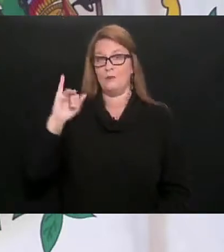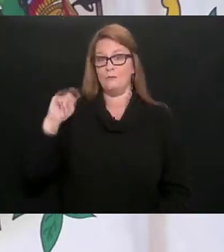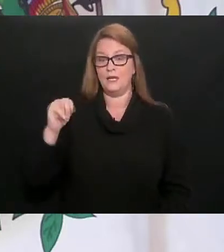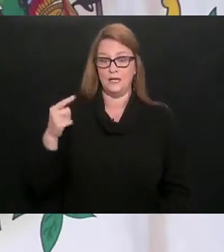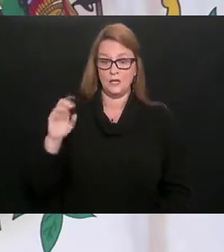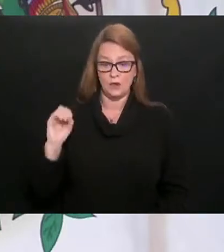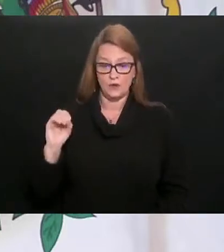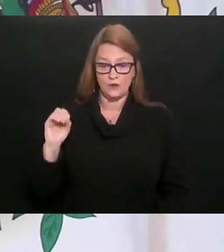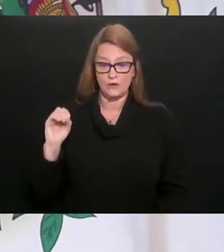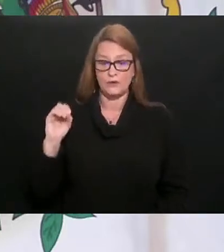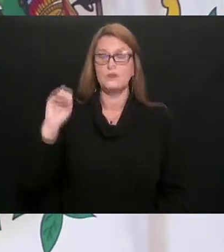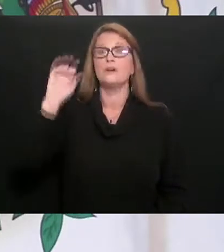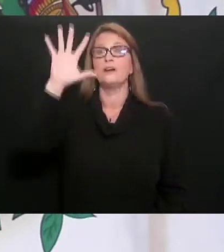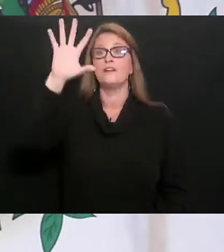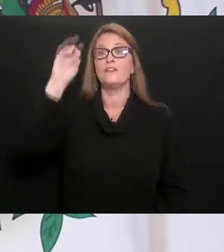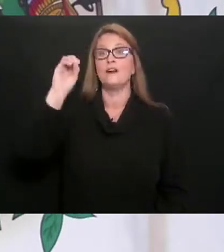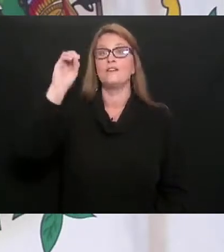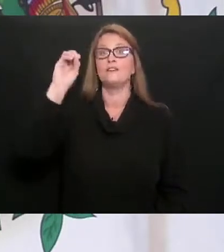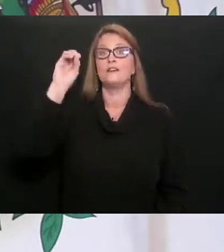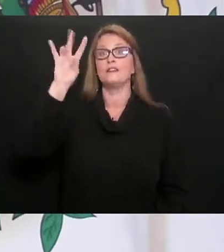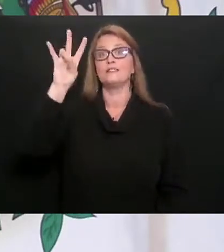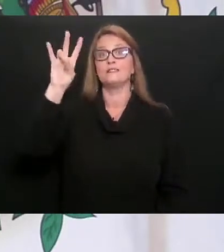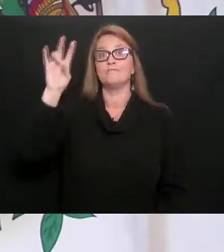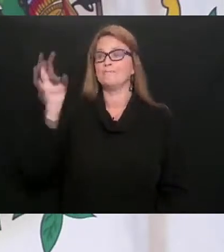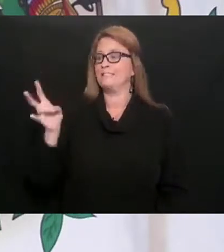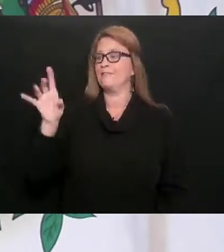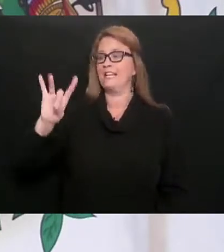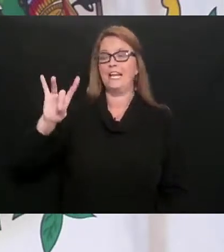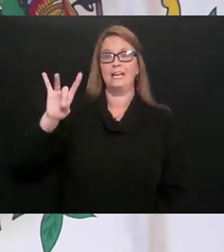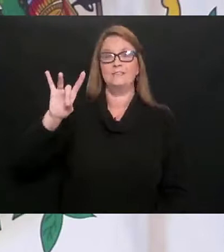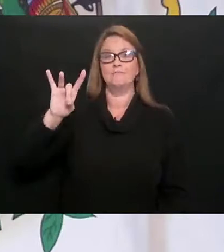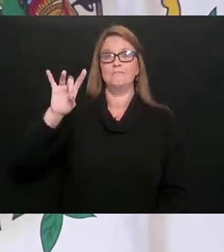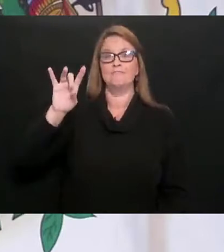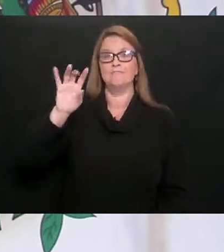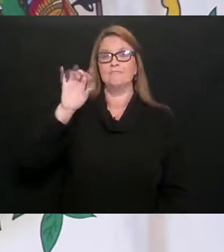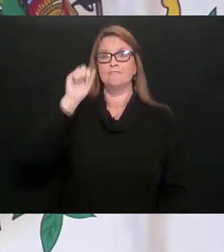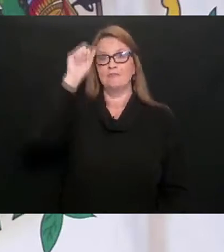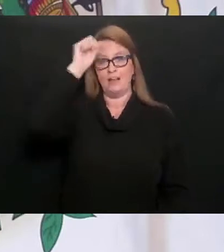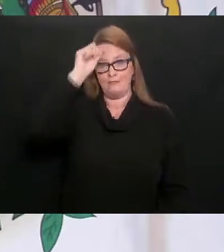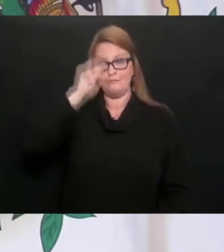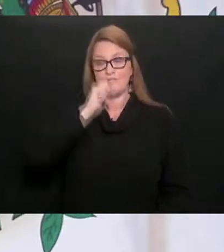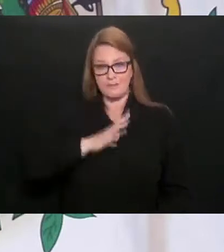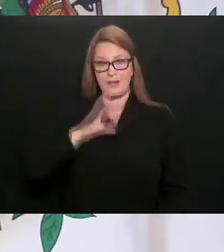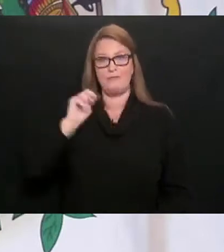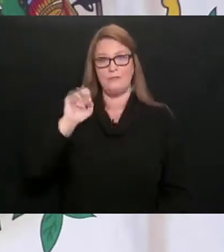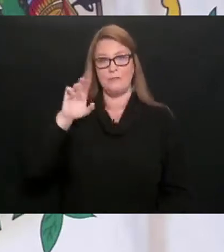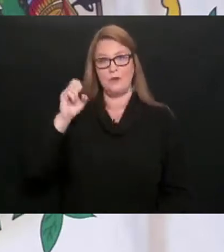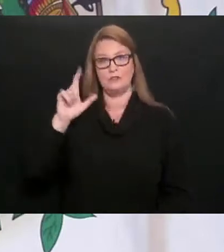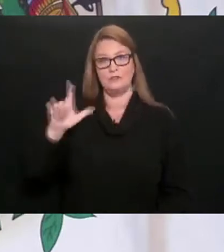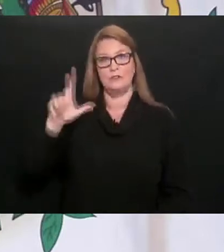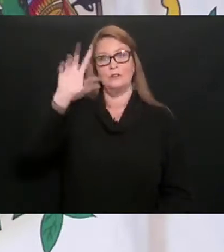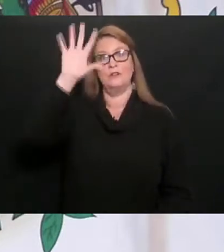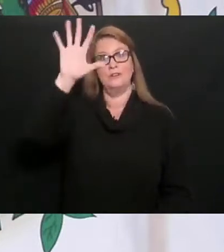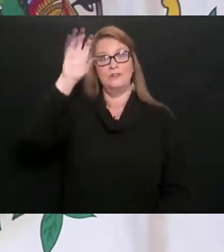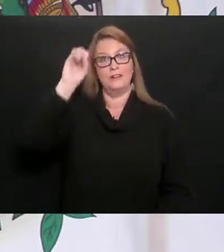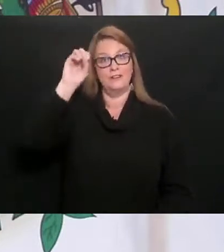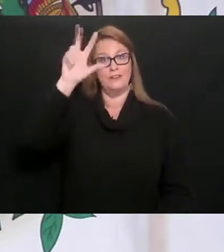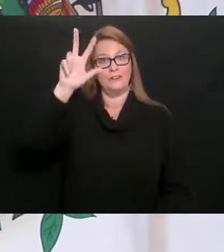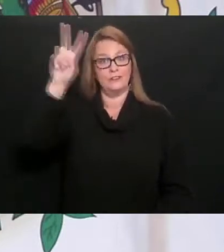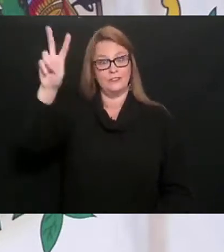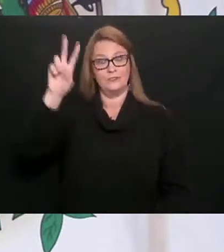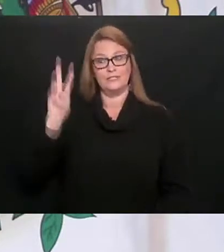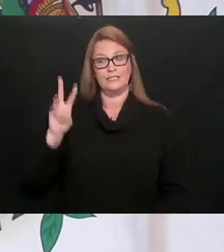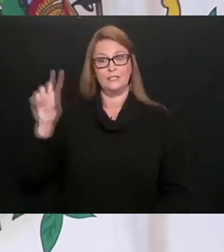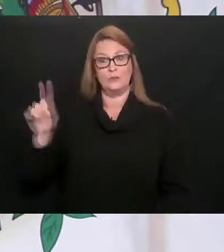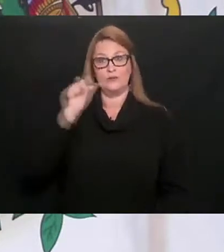The 5,031st death, a 78-year-old male from Marshall County. The 5,032nd death, a 61-year-old female